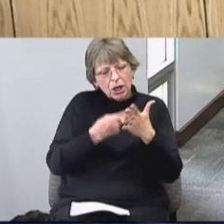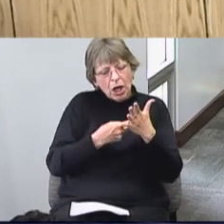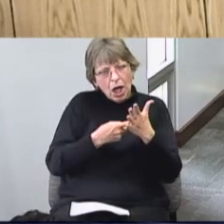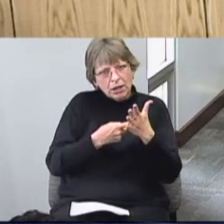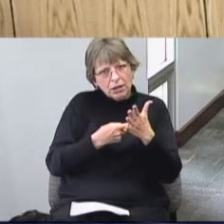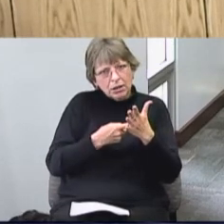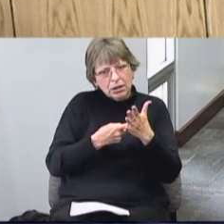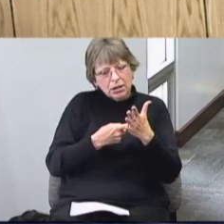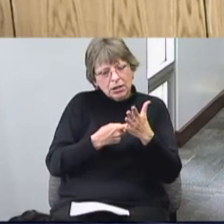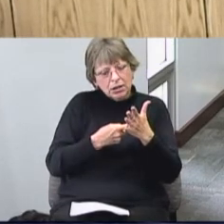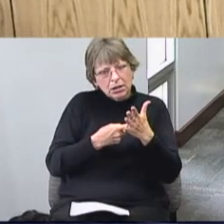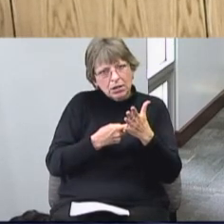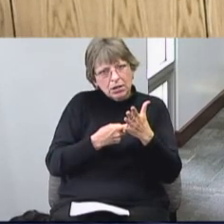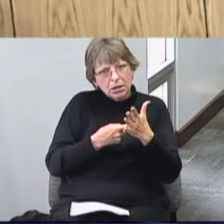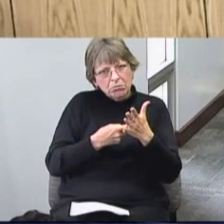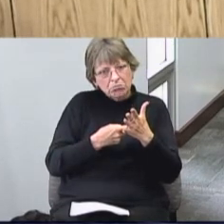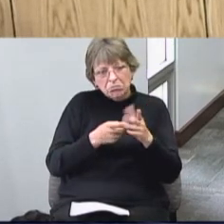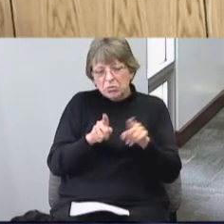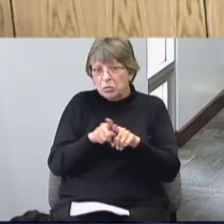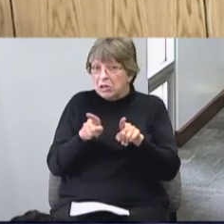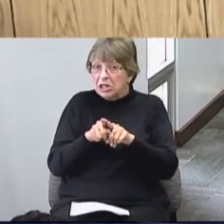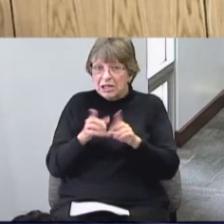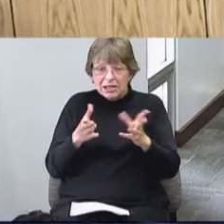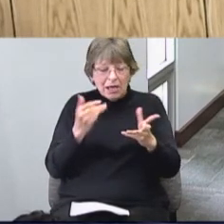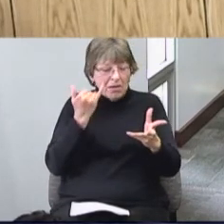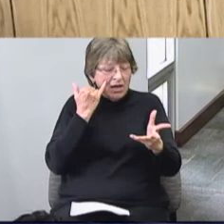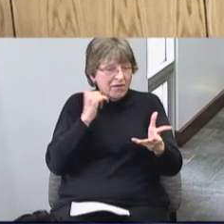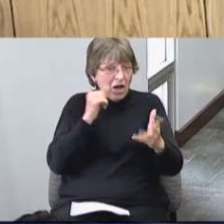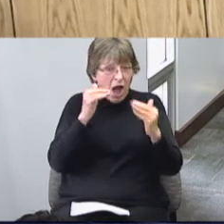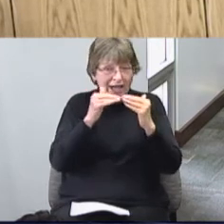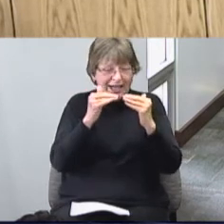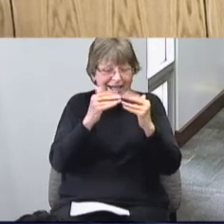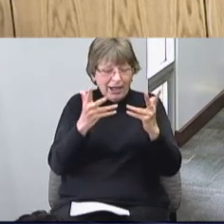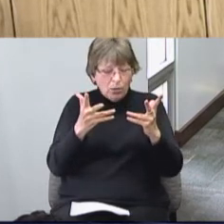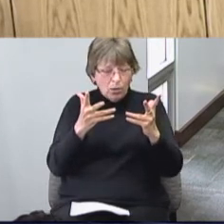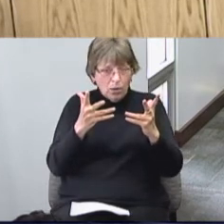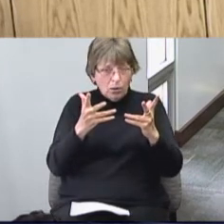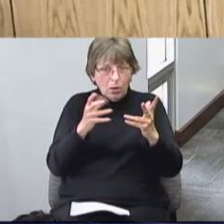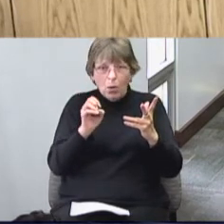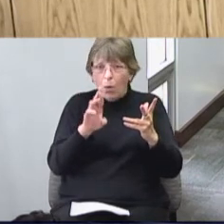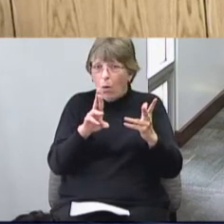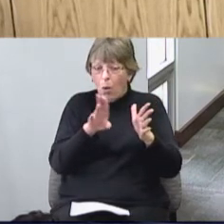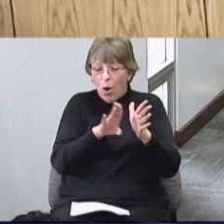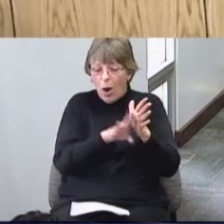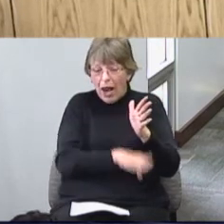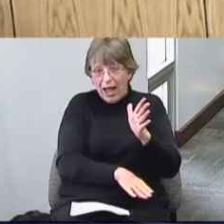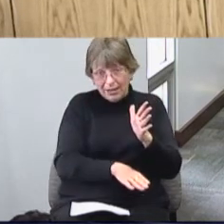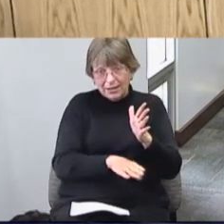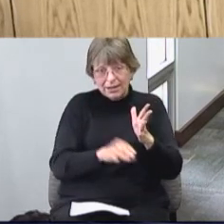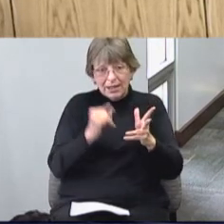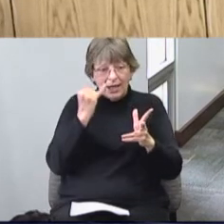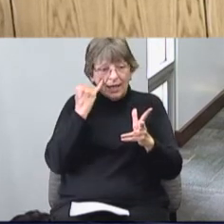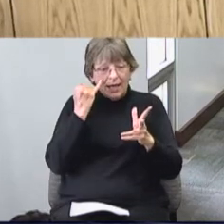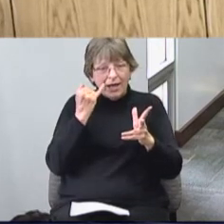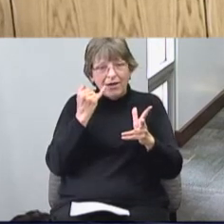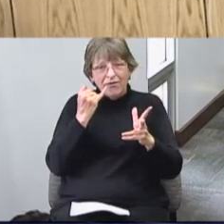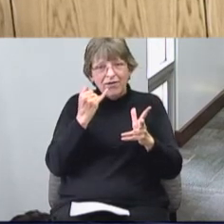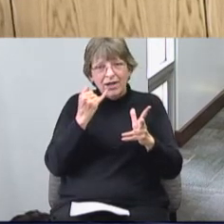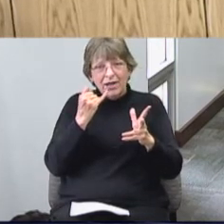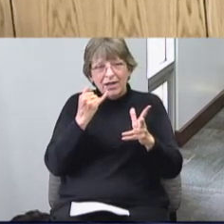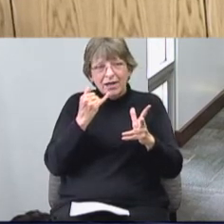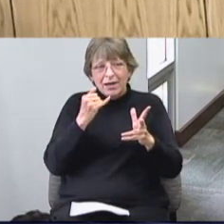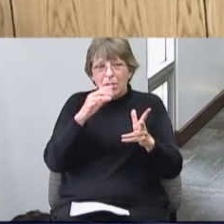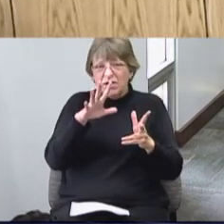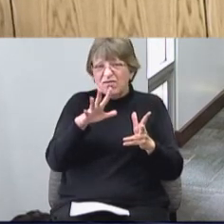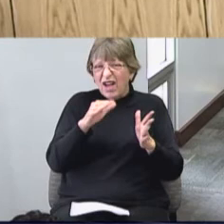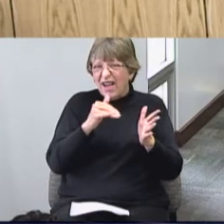been comparable, if not equal, and possibly even less. If there was another $5,000 or